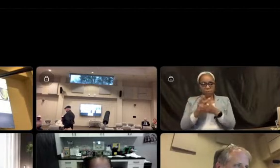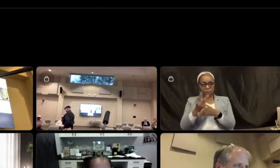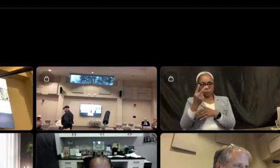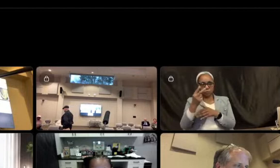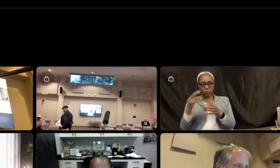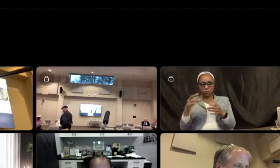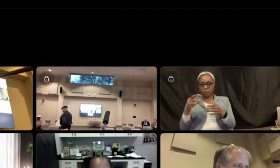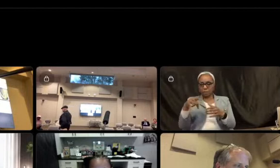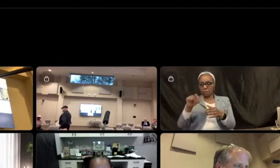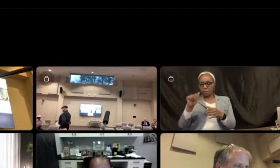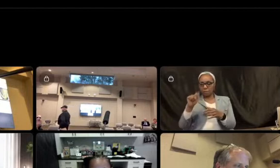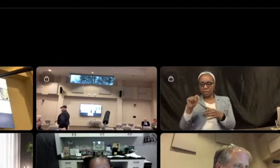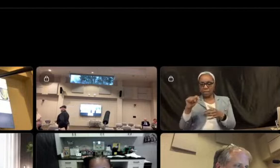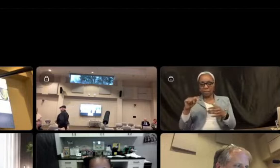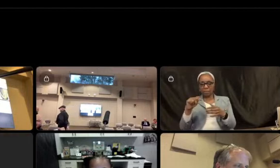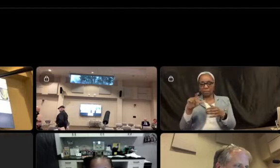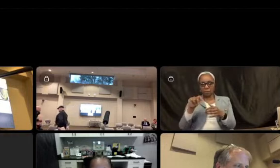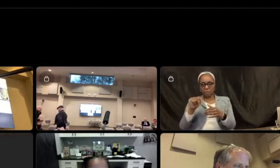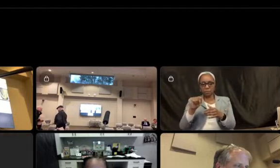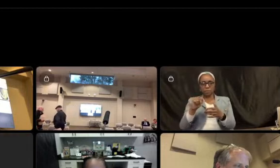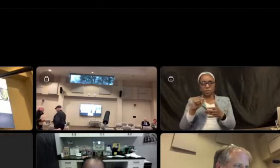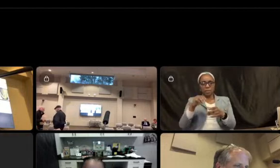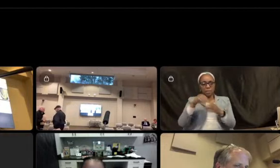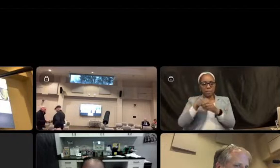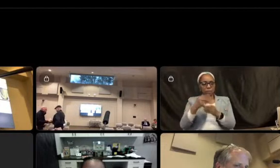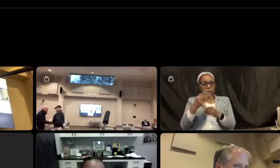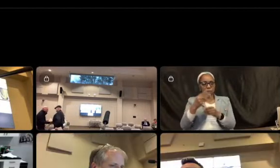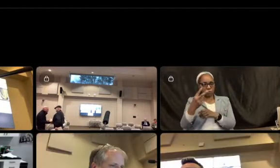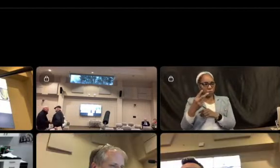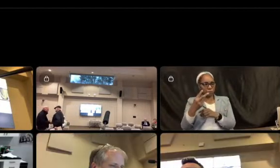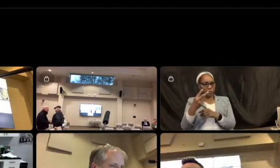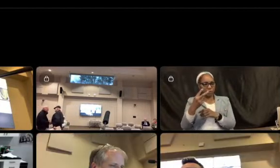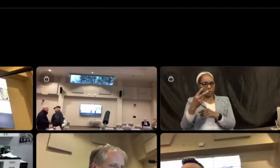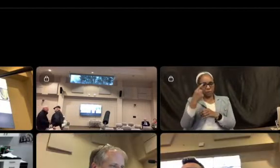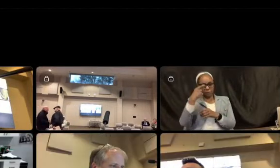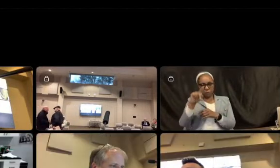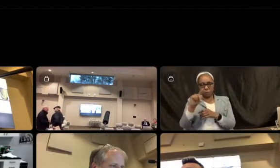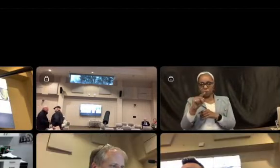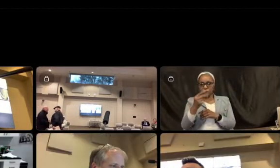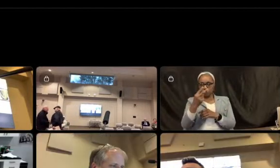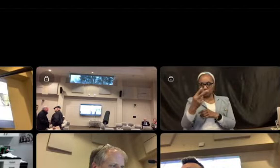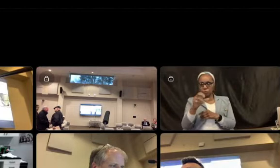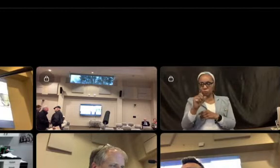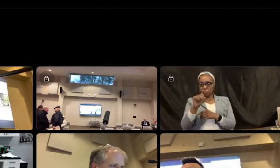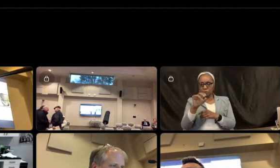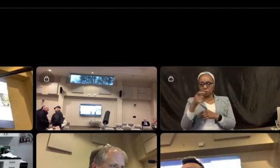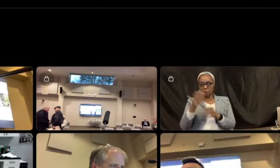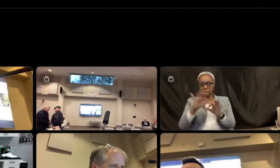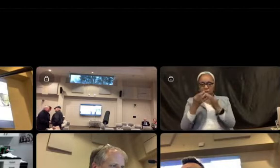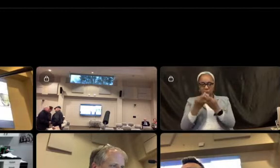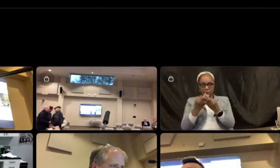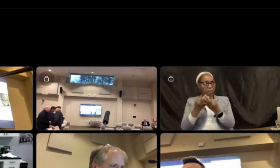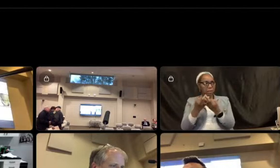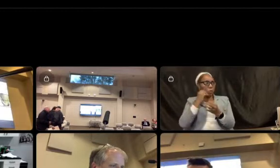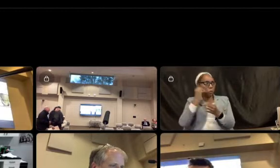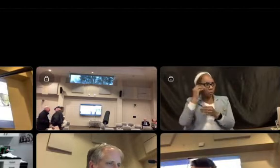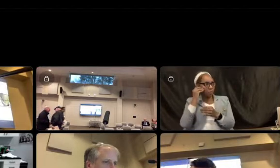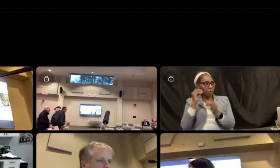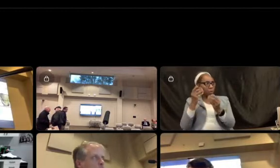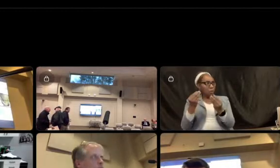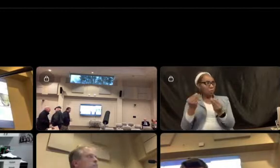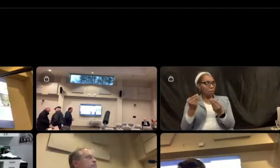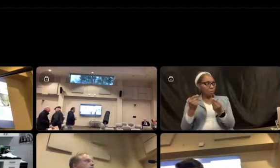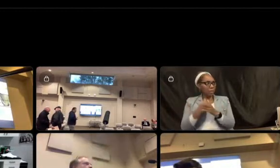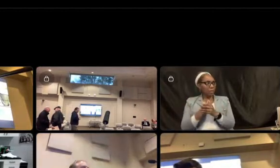lots into 2 lots for the development of 2 single-family residences. The property is currently